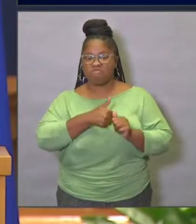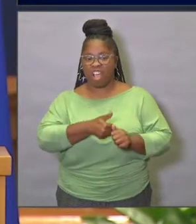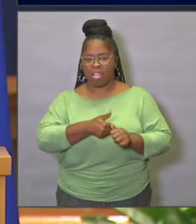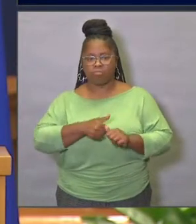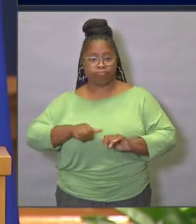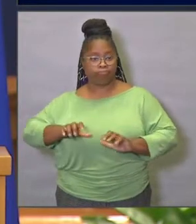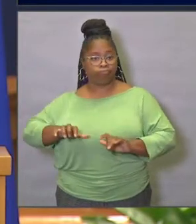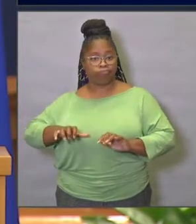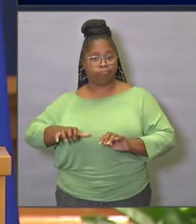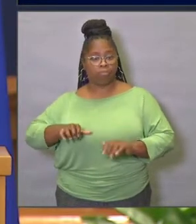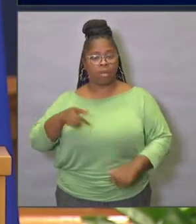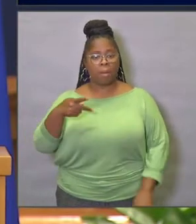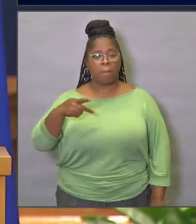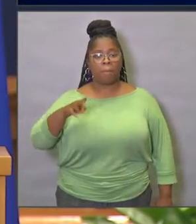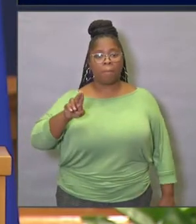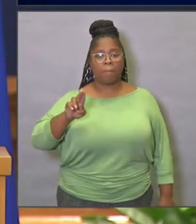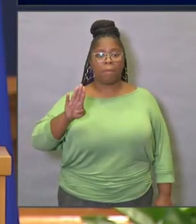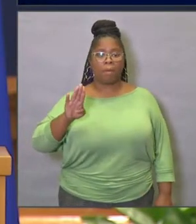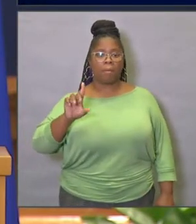our website,